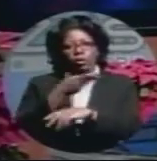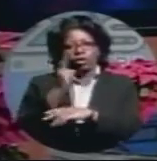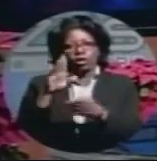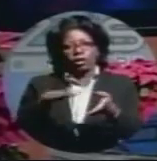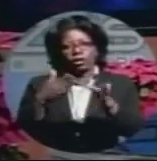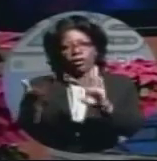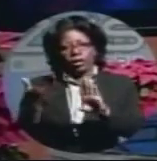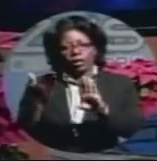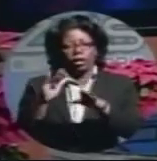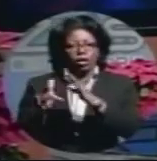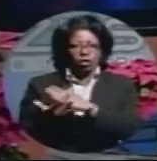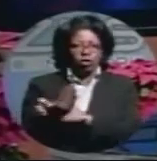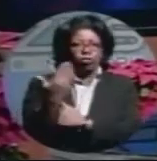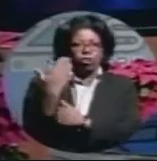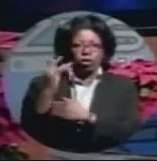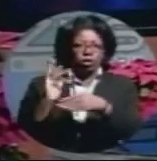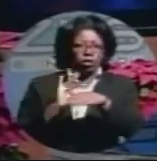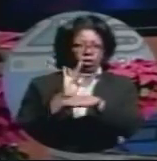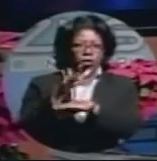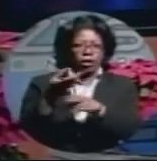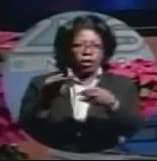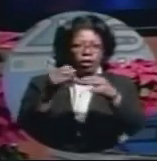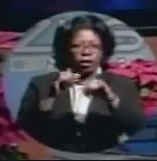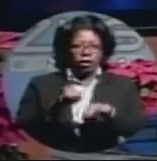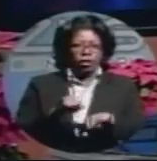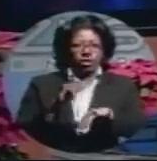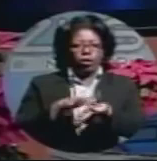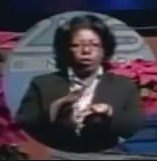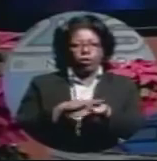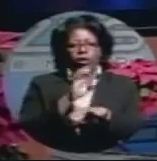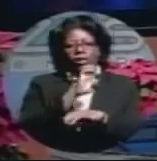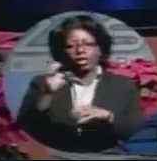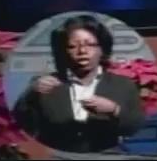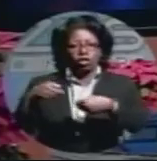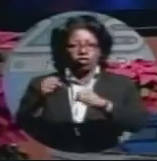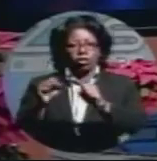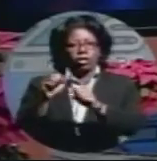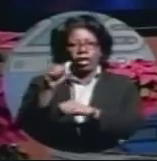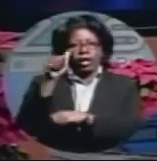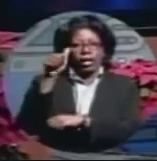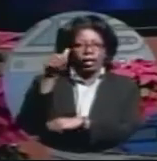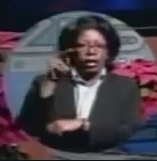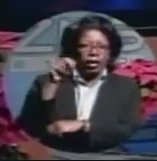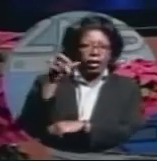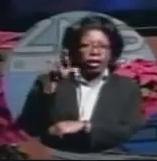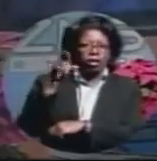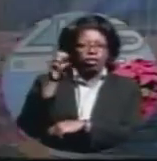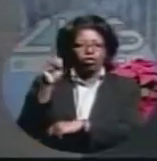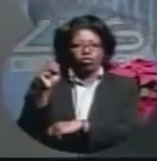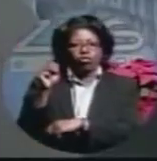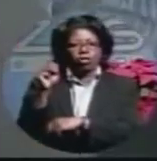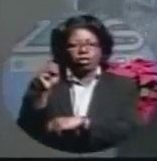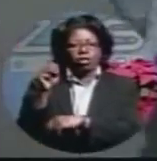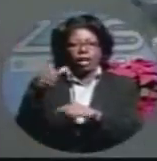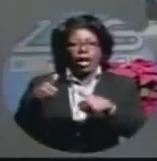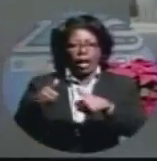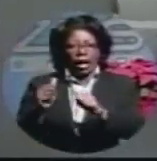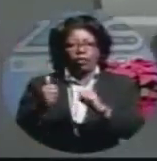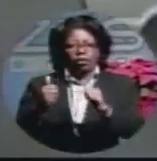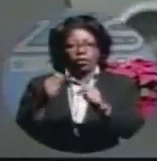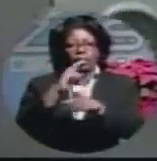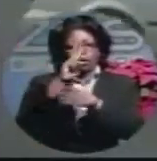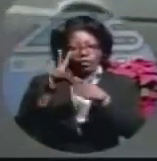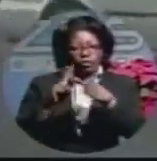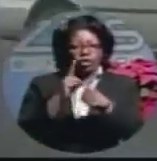shot dead today. The early morning incident took place on East Street and Andrus Avenue. Now, we must warn you, this video is